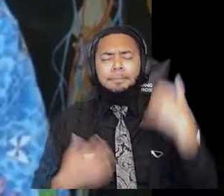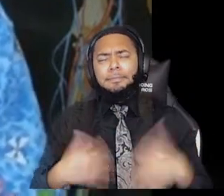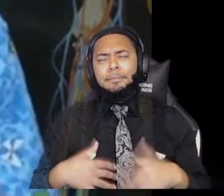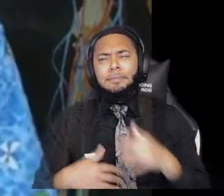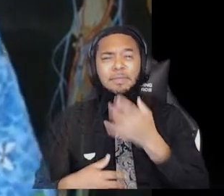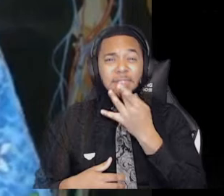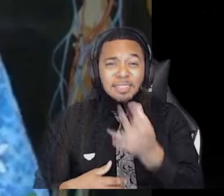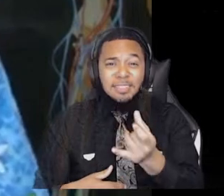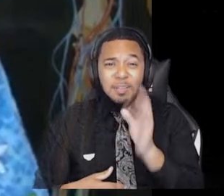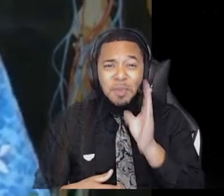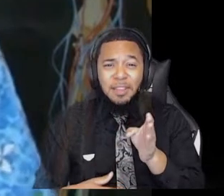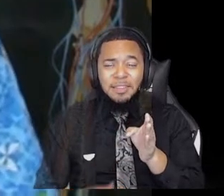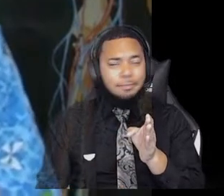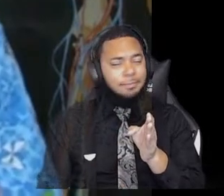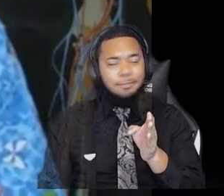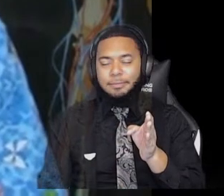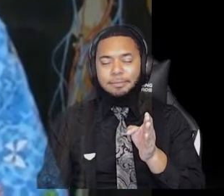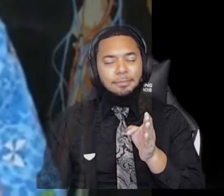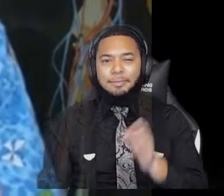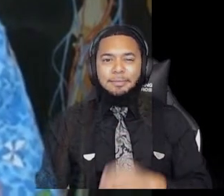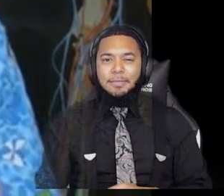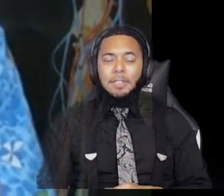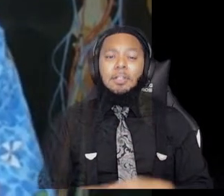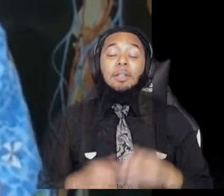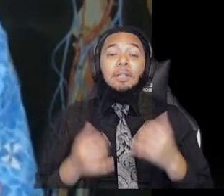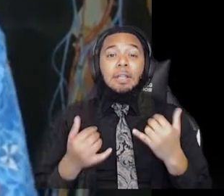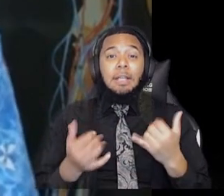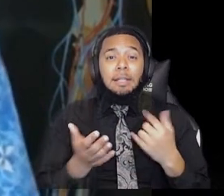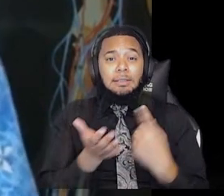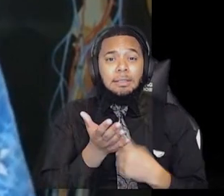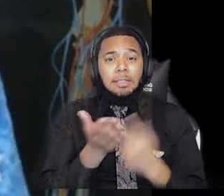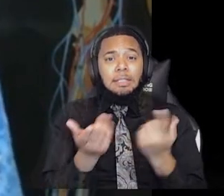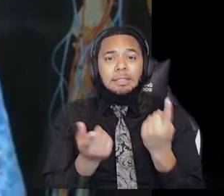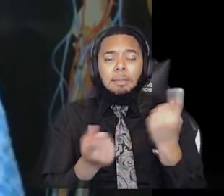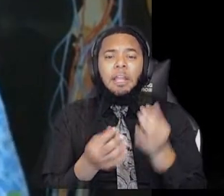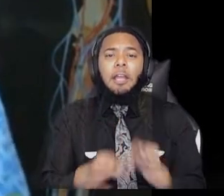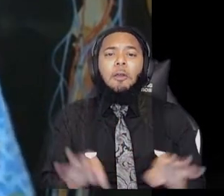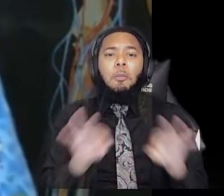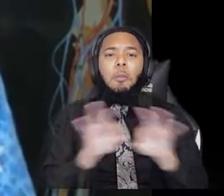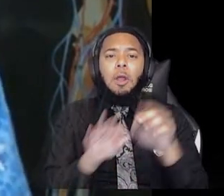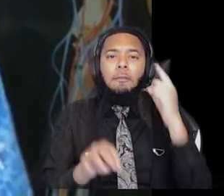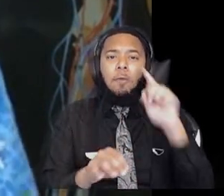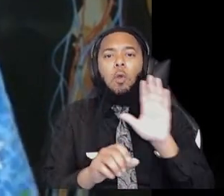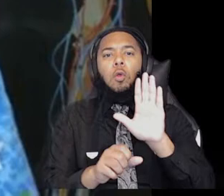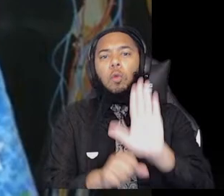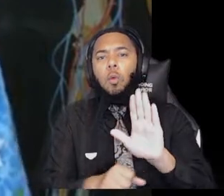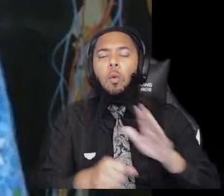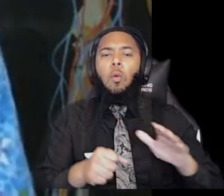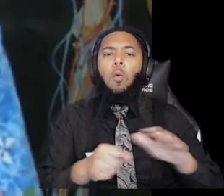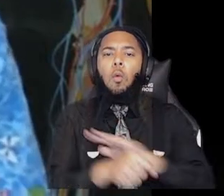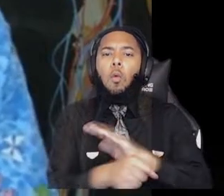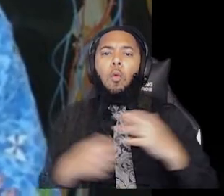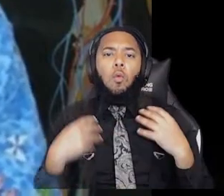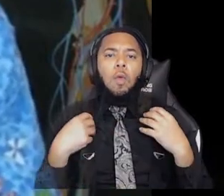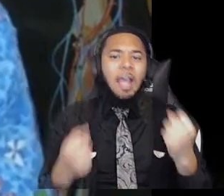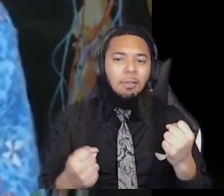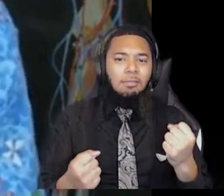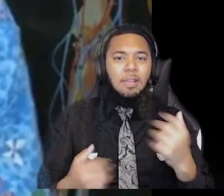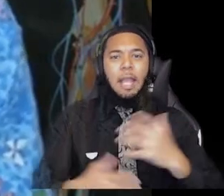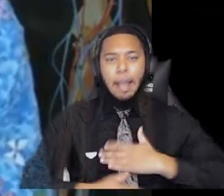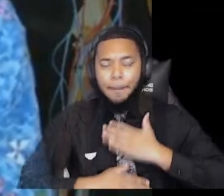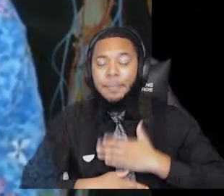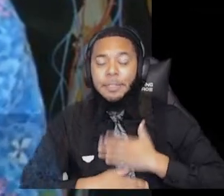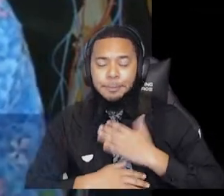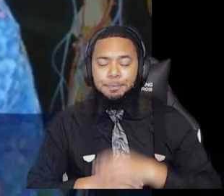right? So we're going to be talking about something that's going to be important for your whole health and your whole happiness. The